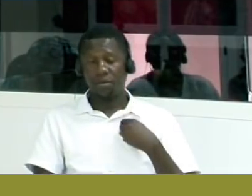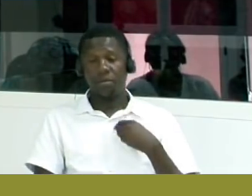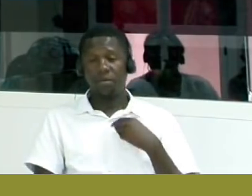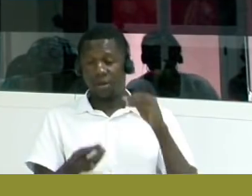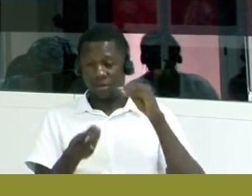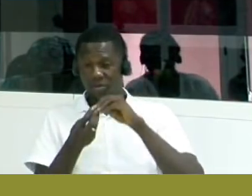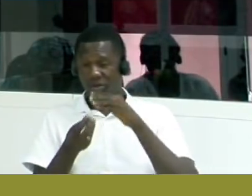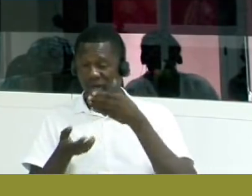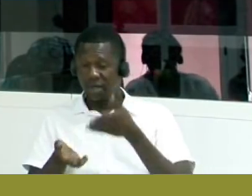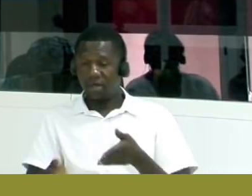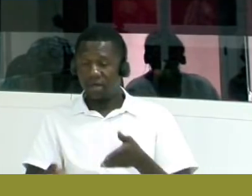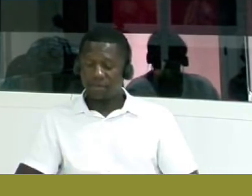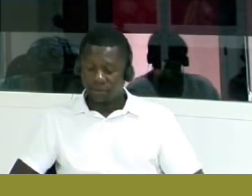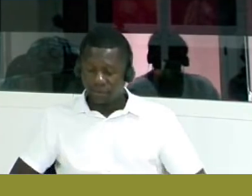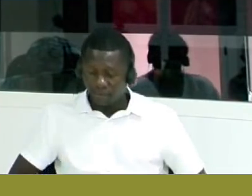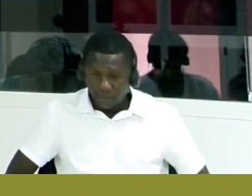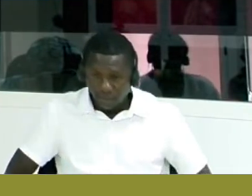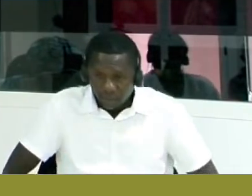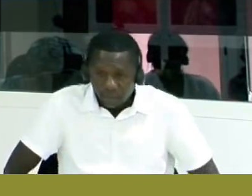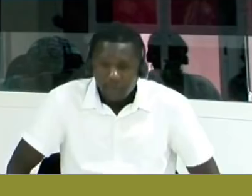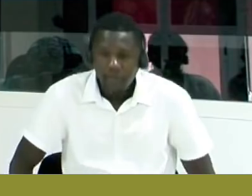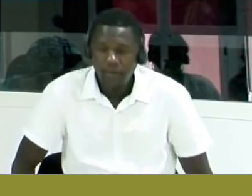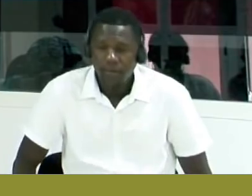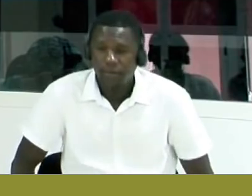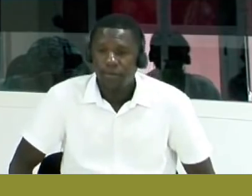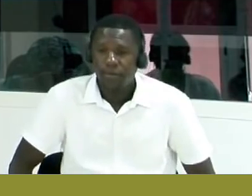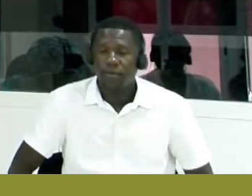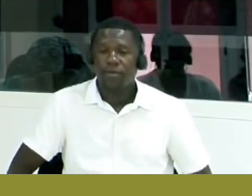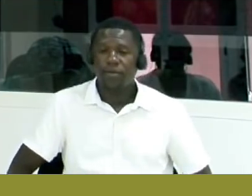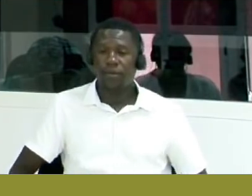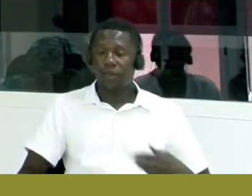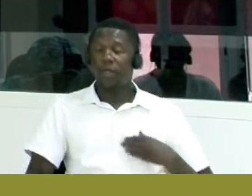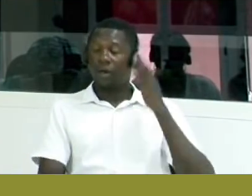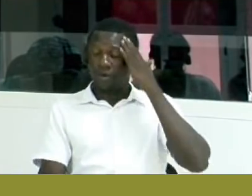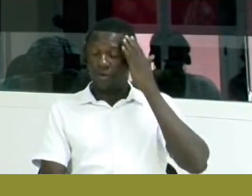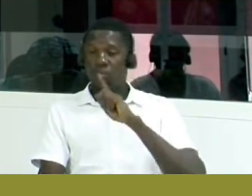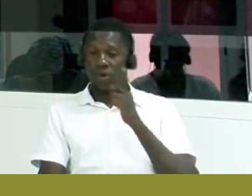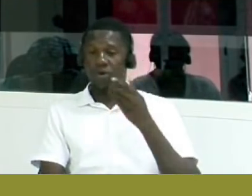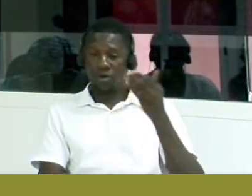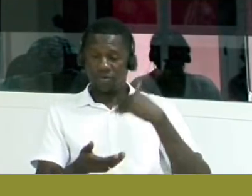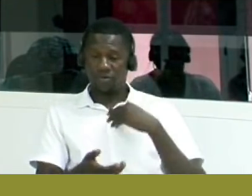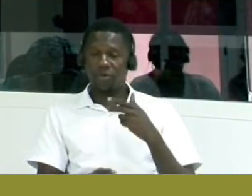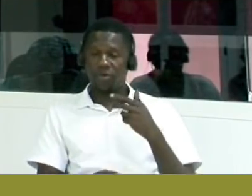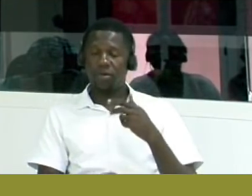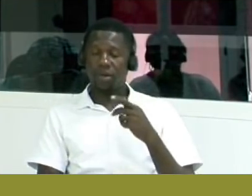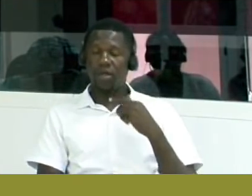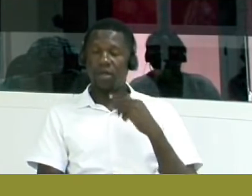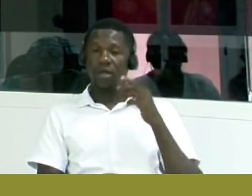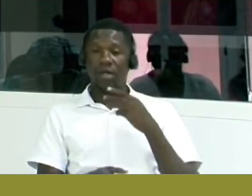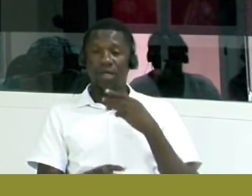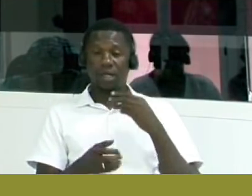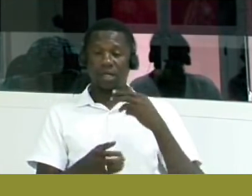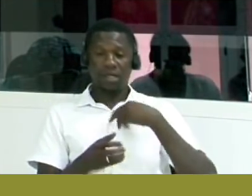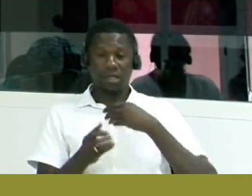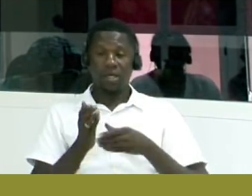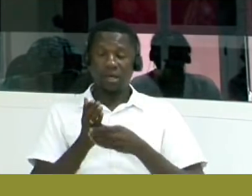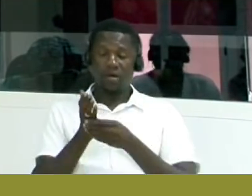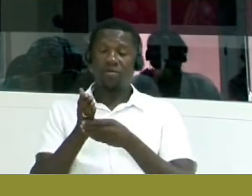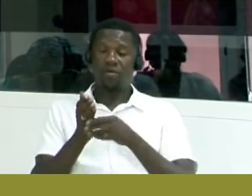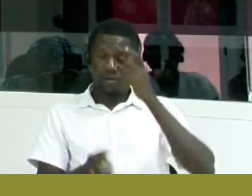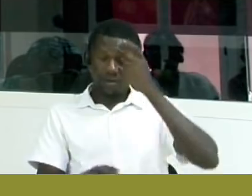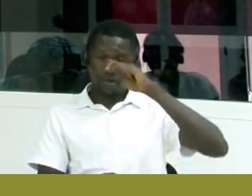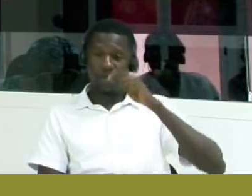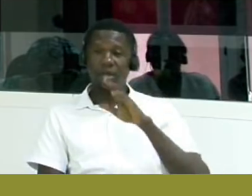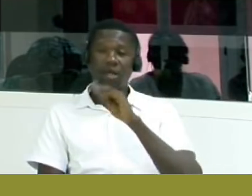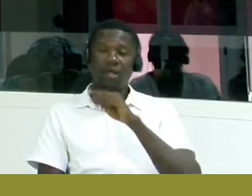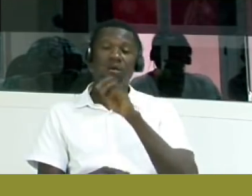my point here. I see where you're coming from, Council. Yes, I was the head of police, fine. They had flouted my instructions, fine. They had